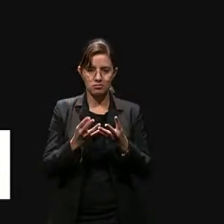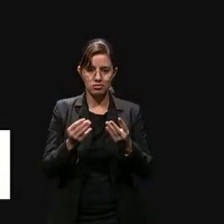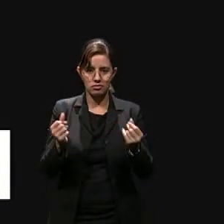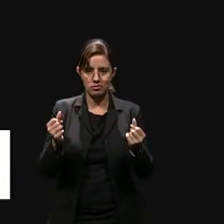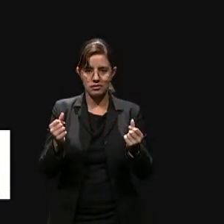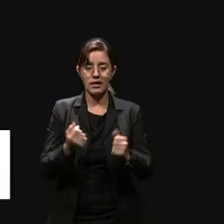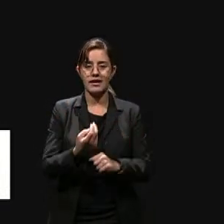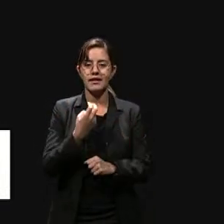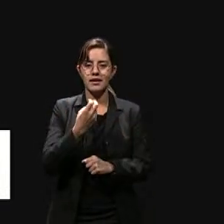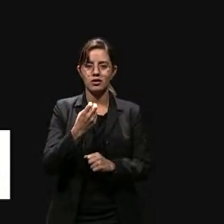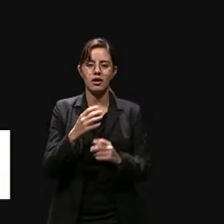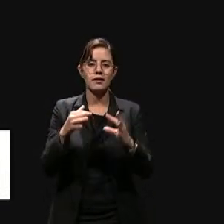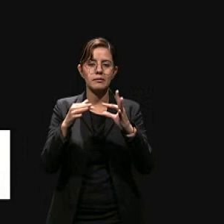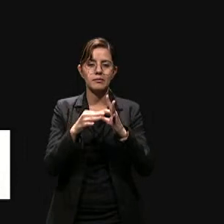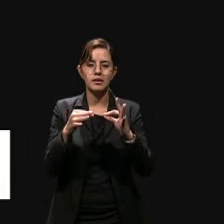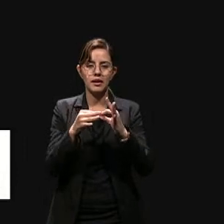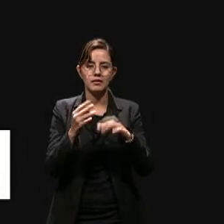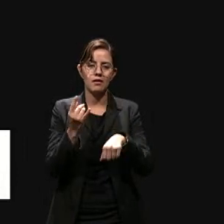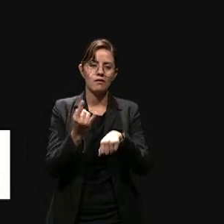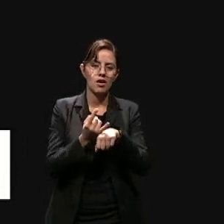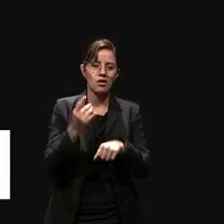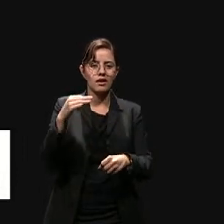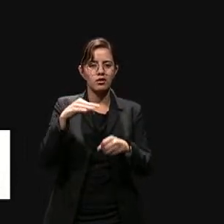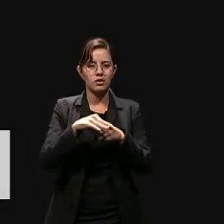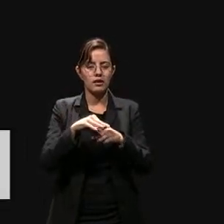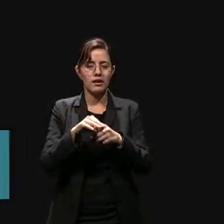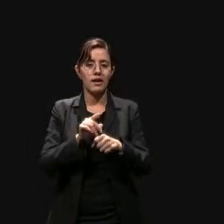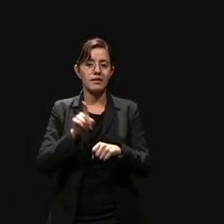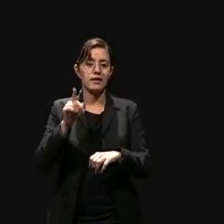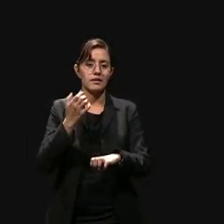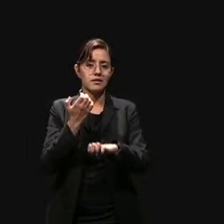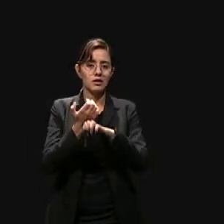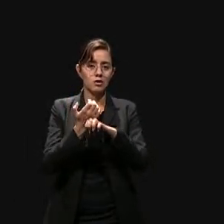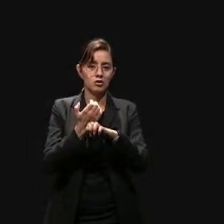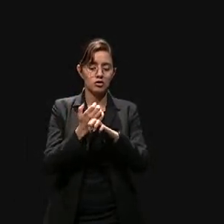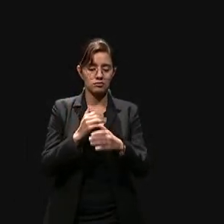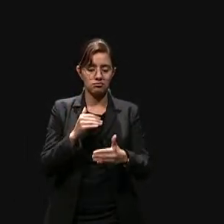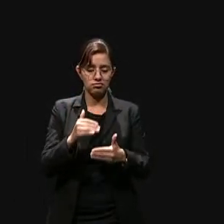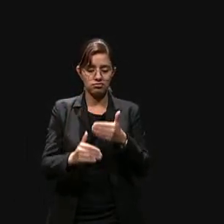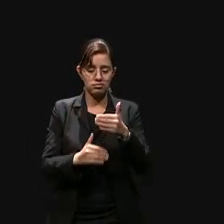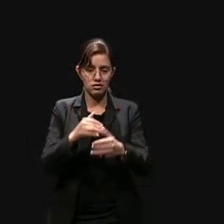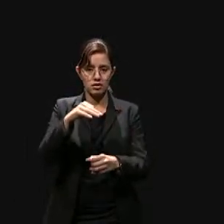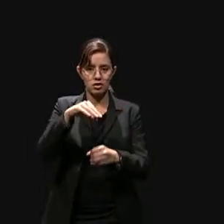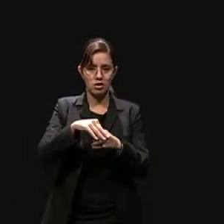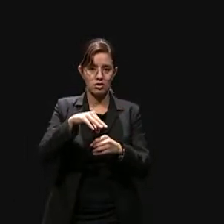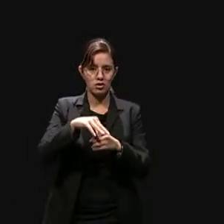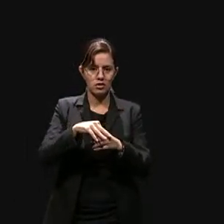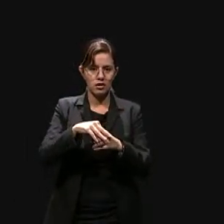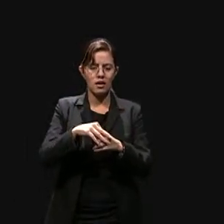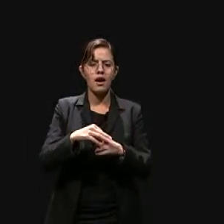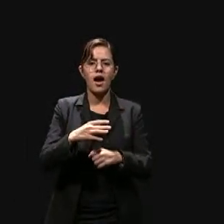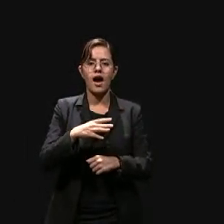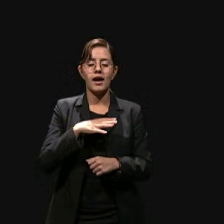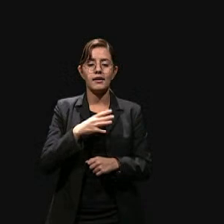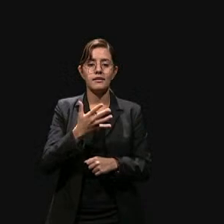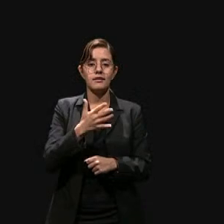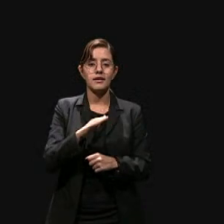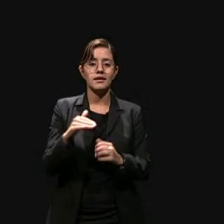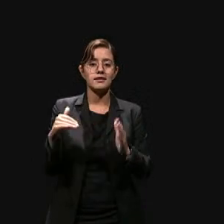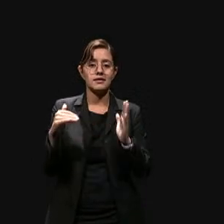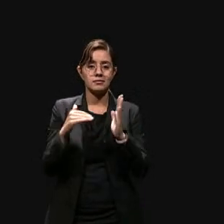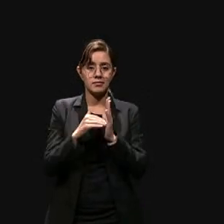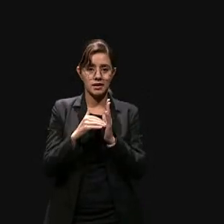are very decentralized. We have more than 10,000 election jurisdictions. So our election officials in